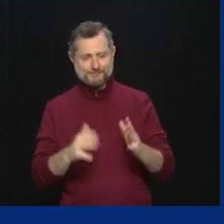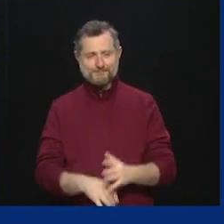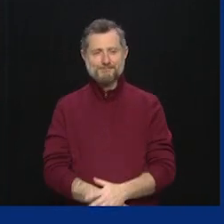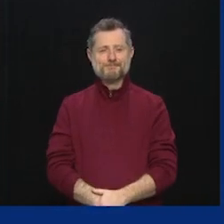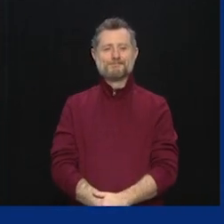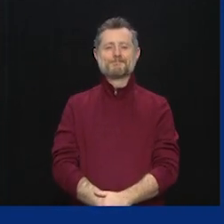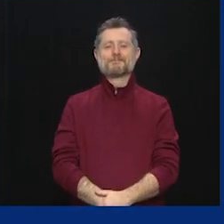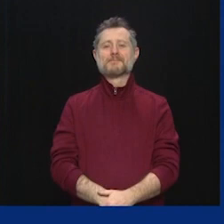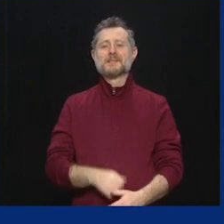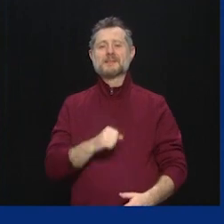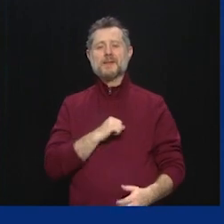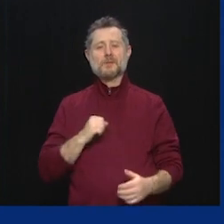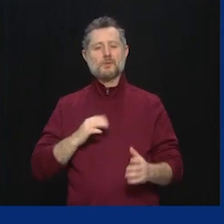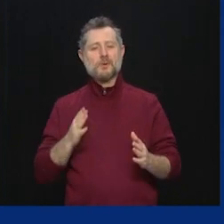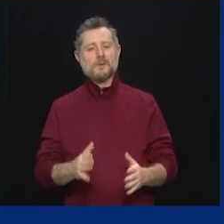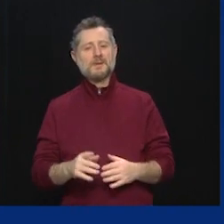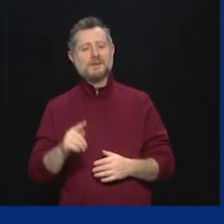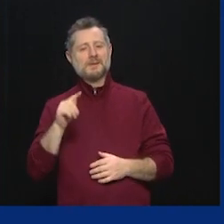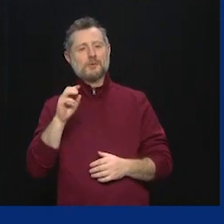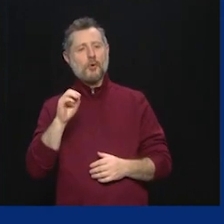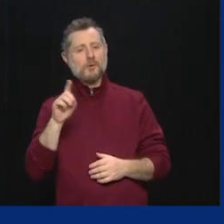Senator Todd Kaminsky,